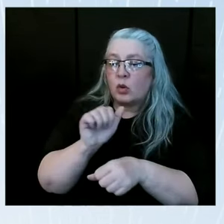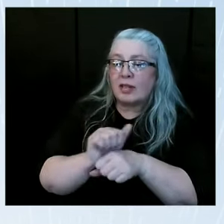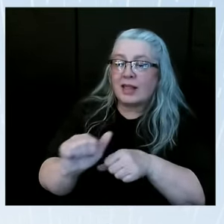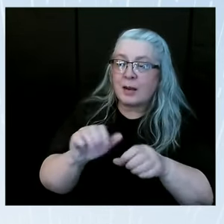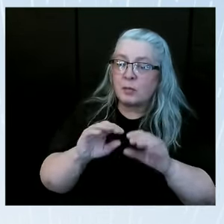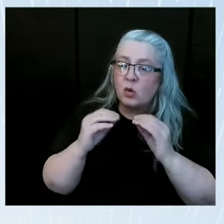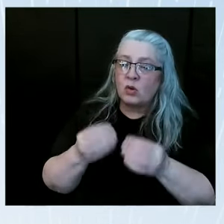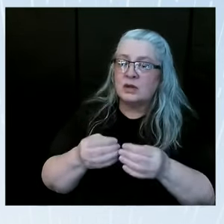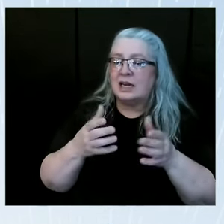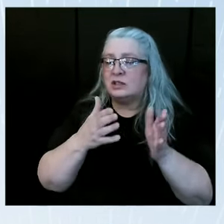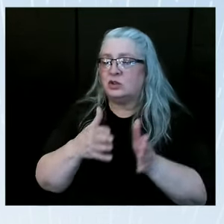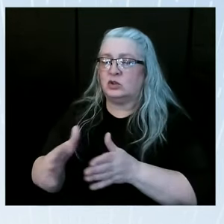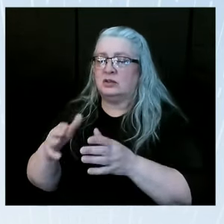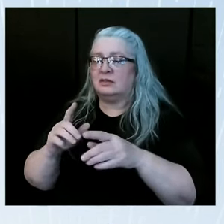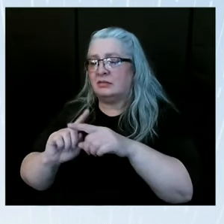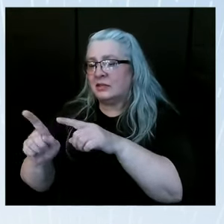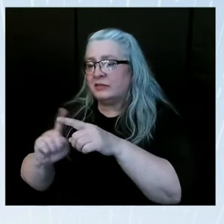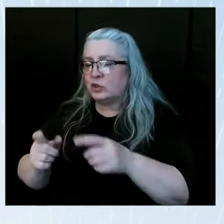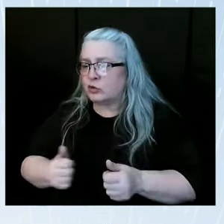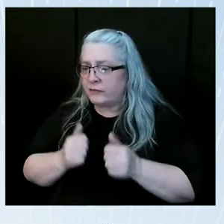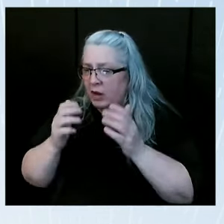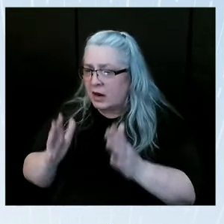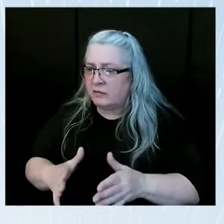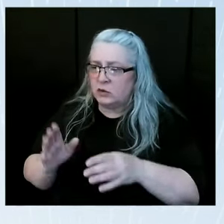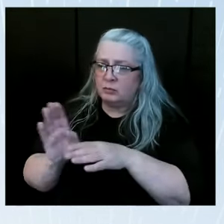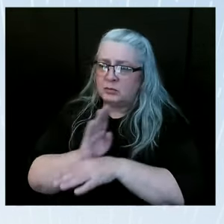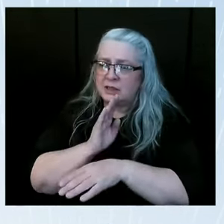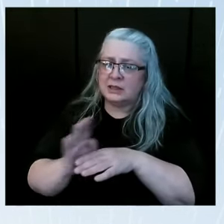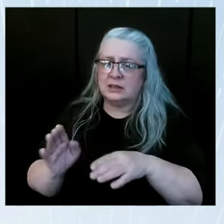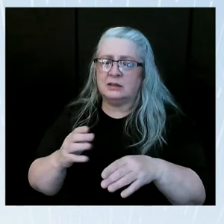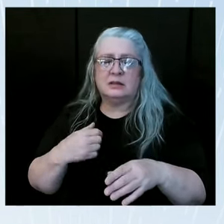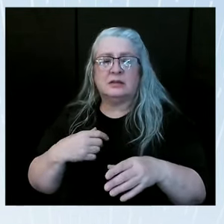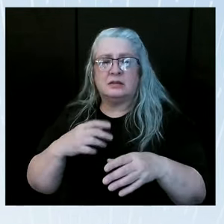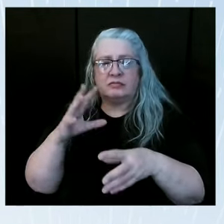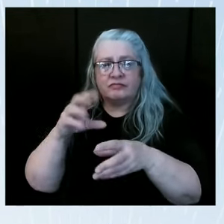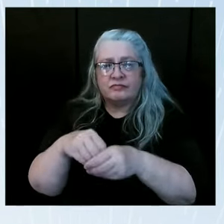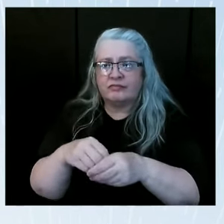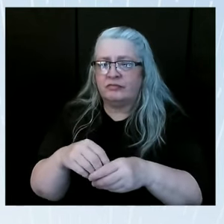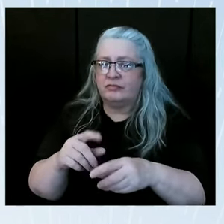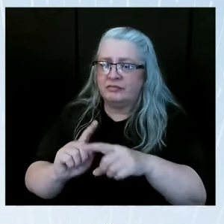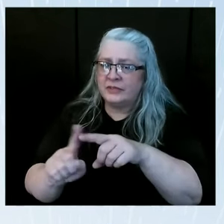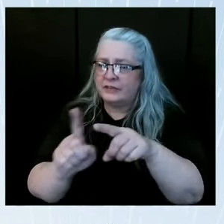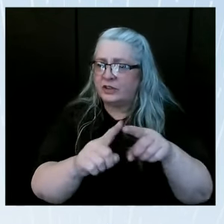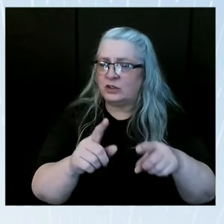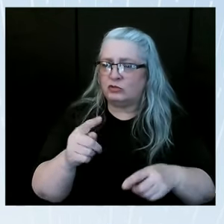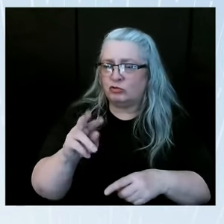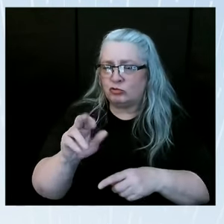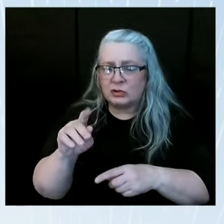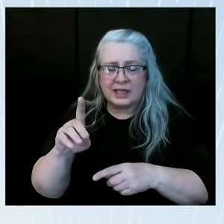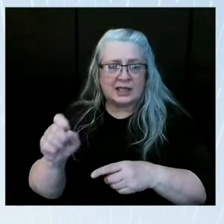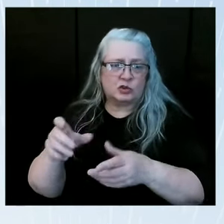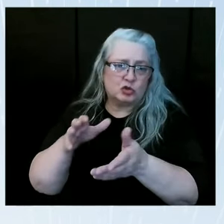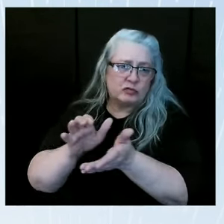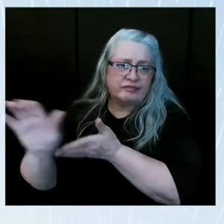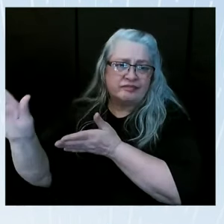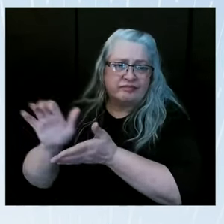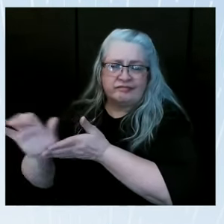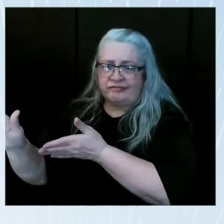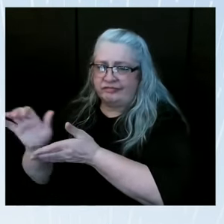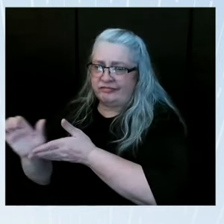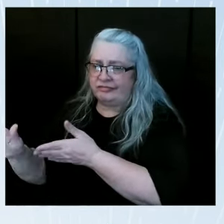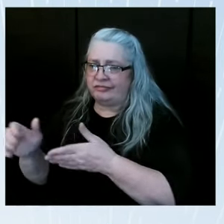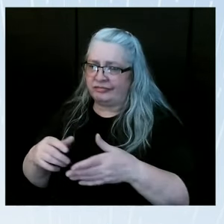trafficking and forced labor. And this is just the beginning of our work. Together, we will continue to push ahead for a more just and freer